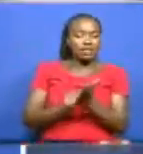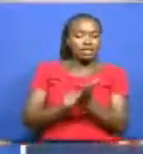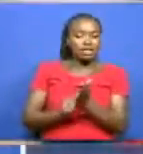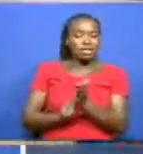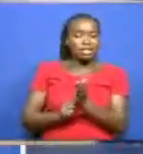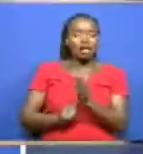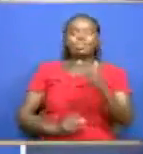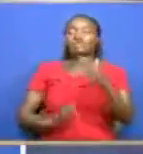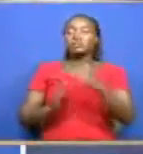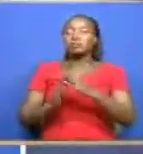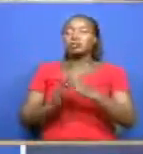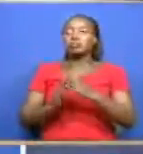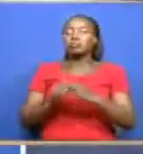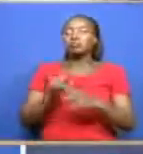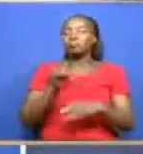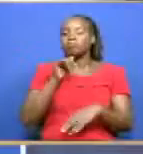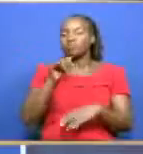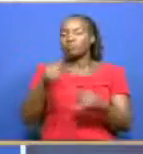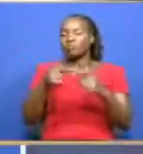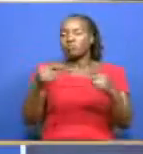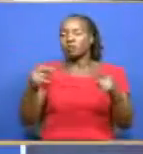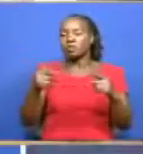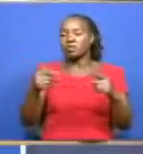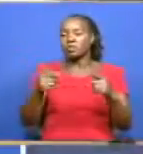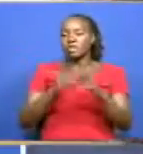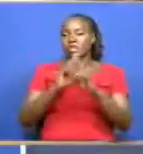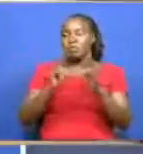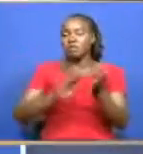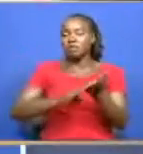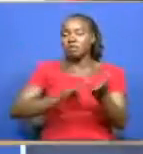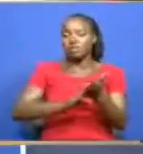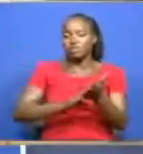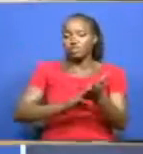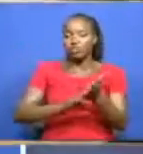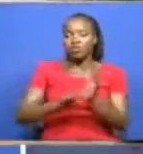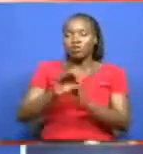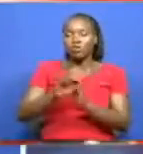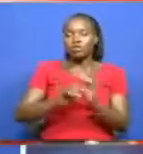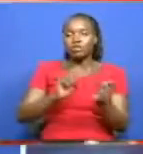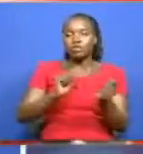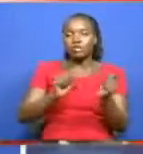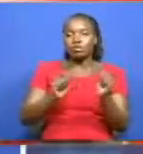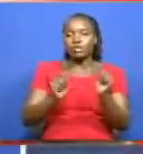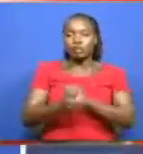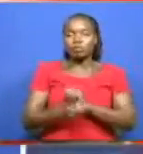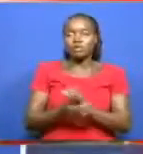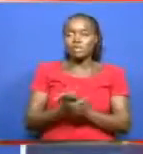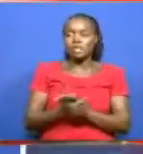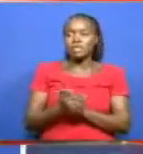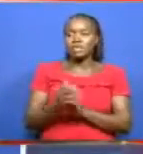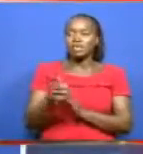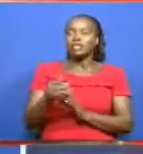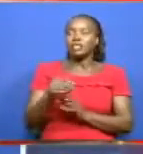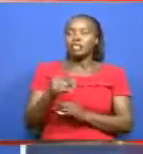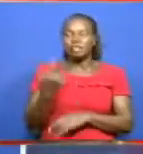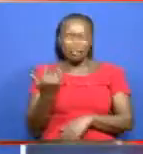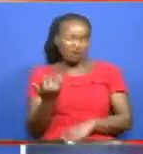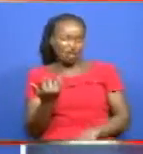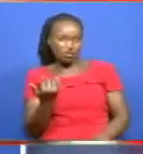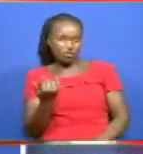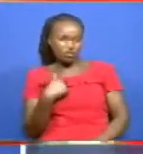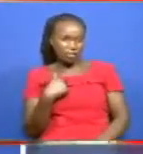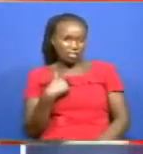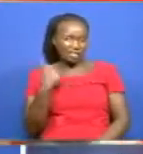president tailing off those opposing the report and its recommendation for constitutional amendments. Huwezi kusema ati kwanza kwa sababu naumwa na